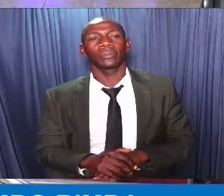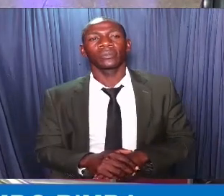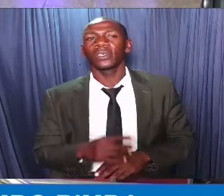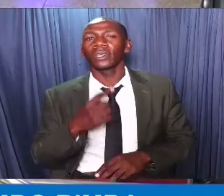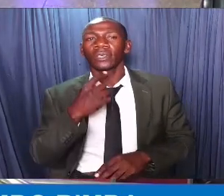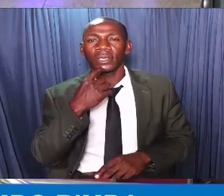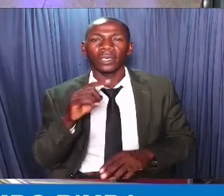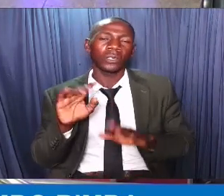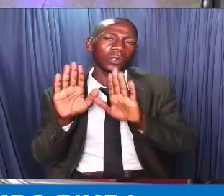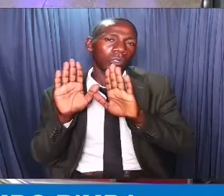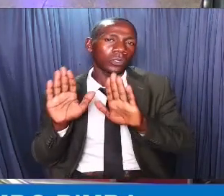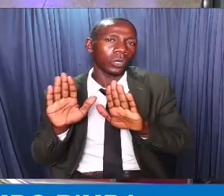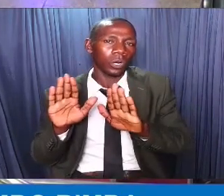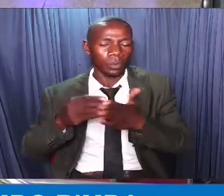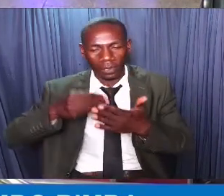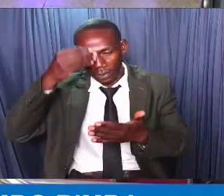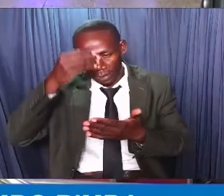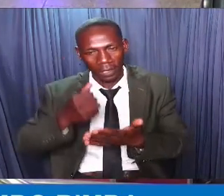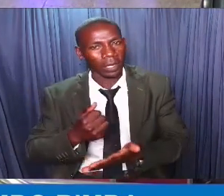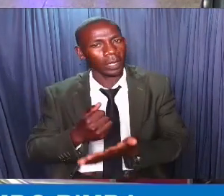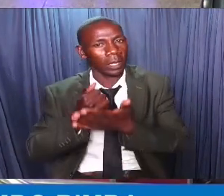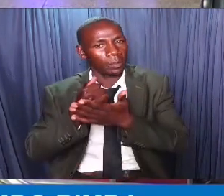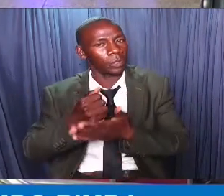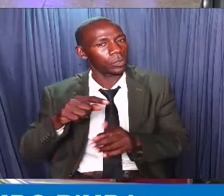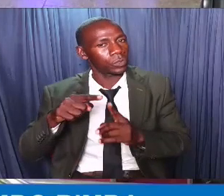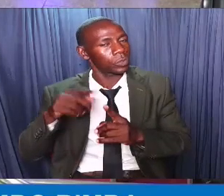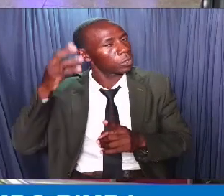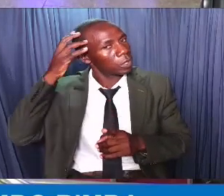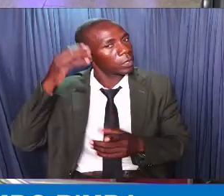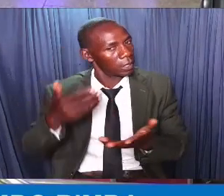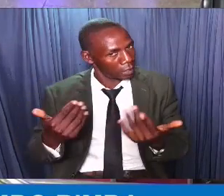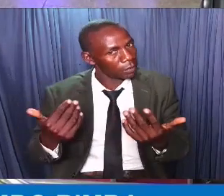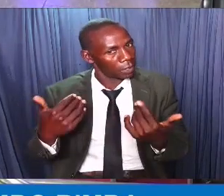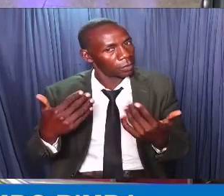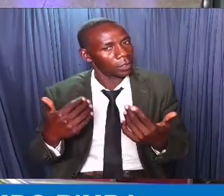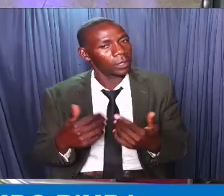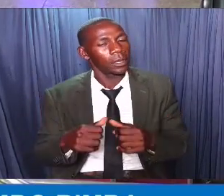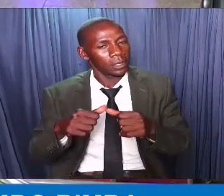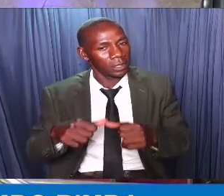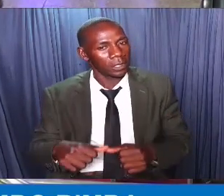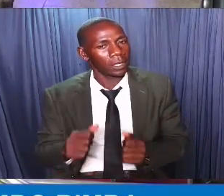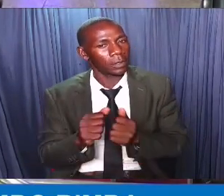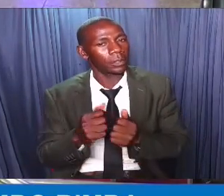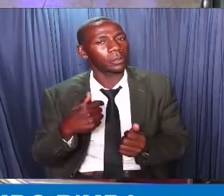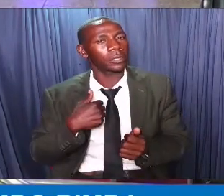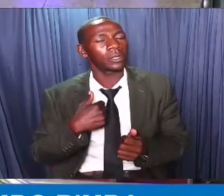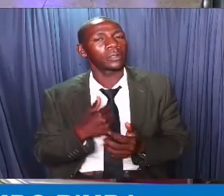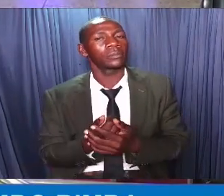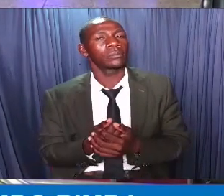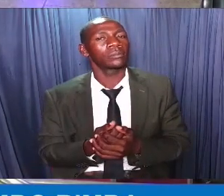Watakwambia hata acha shule na college nitakusomesha. Even to school, college I'll take and pay. Jo. Come. Uishi na mimi. So long as you come and live